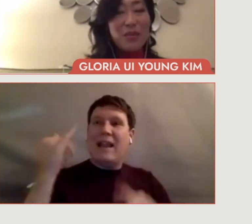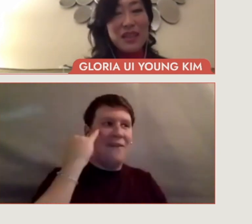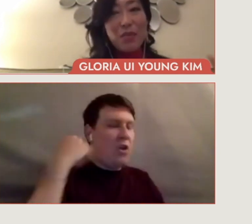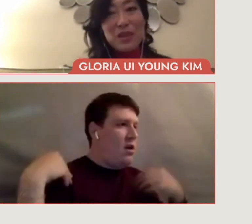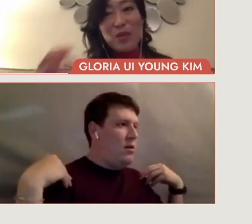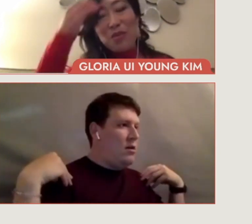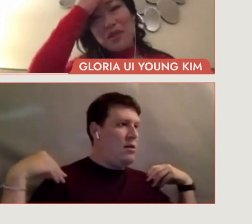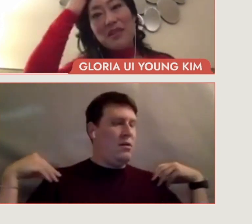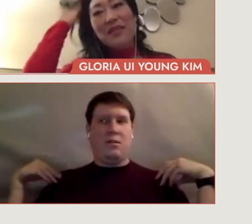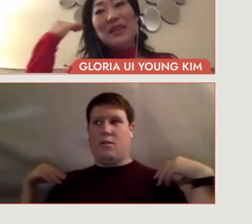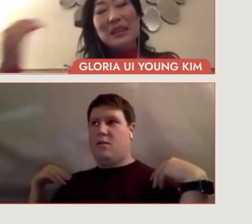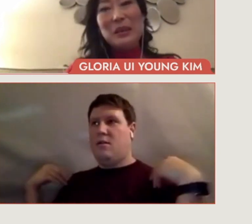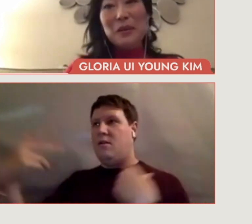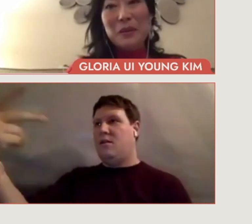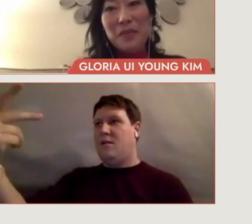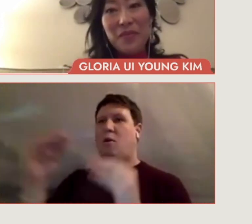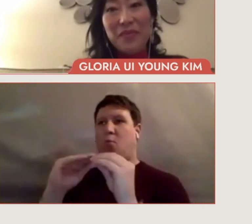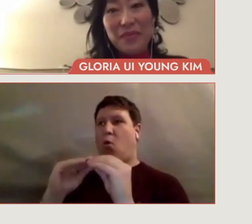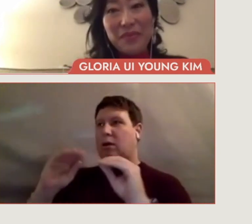opening up to camera is so important, right? So...